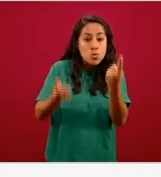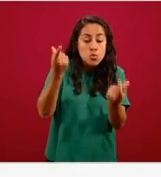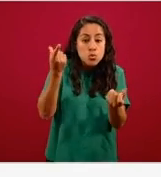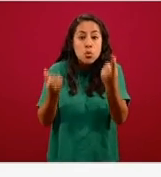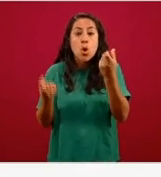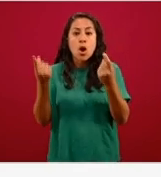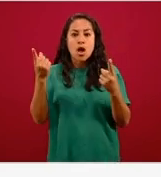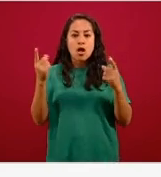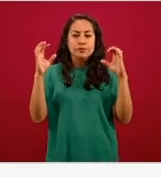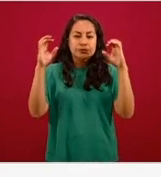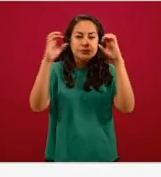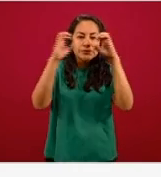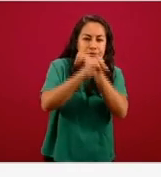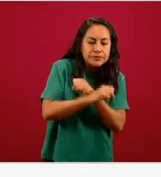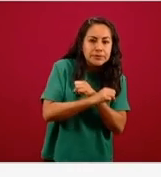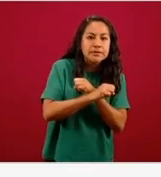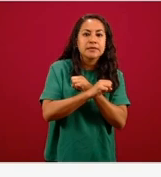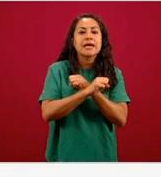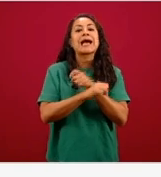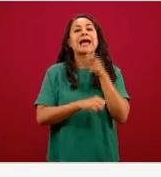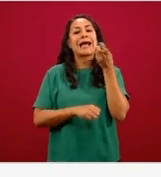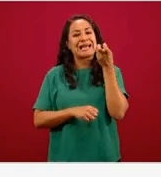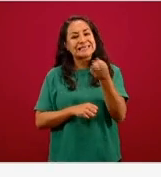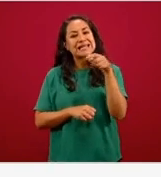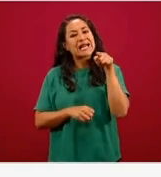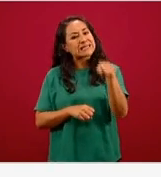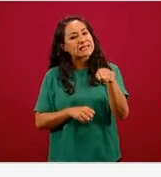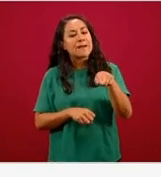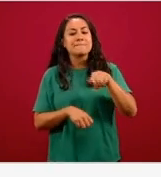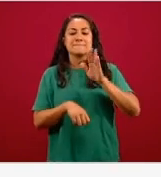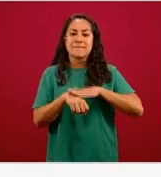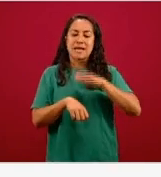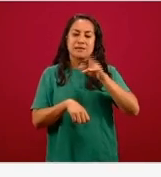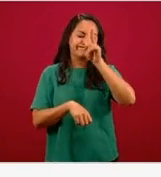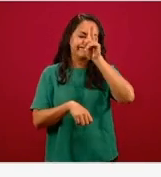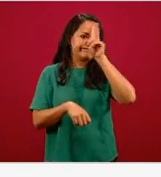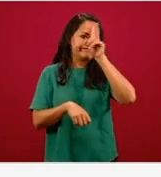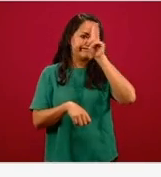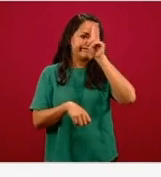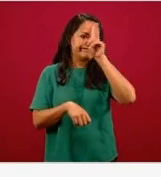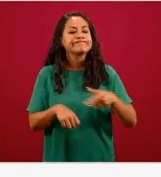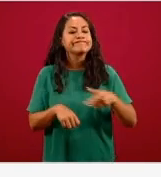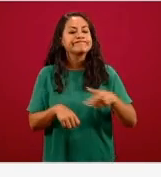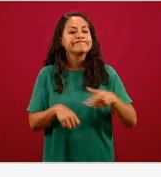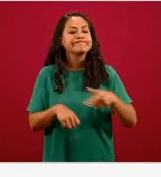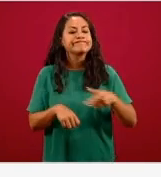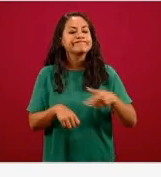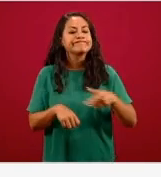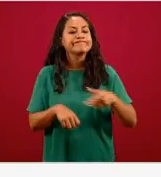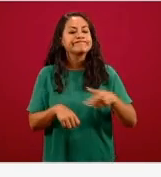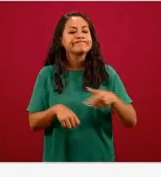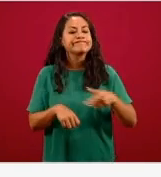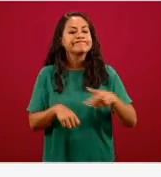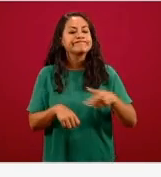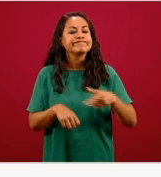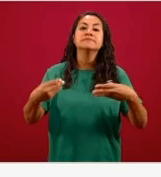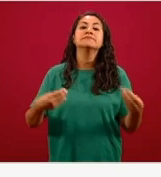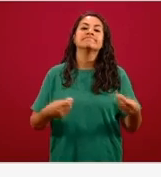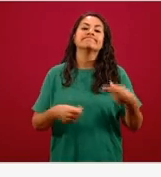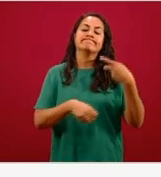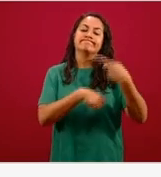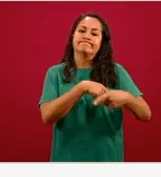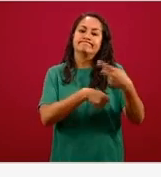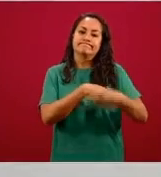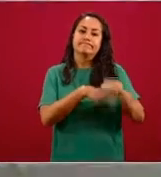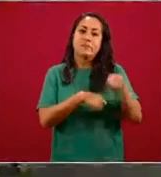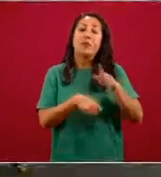So the states that appear in darker shades of green are the ones that have a higher transmission rate because